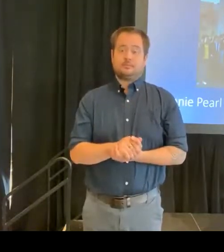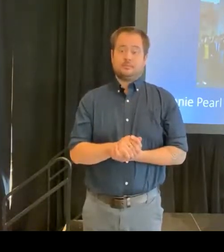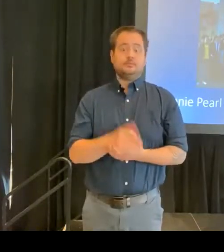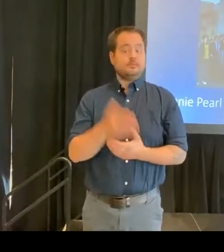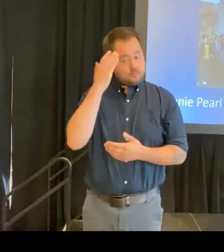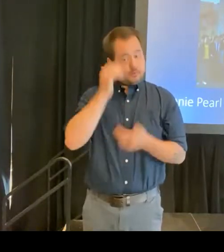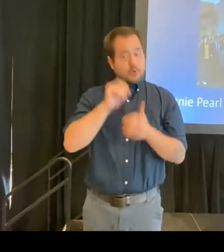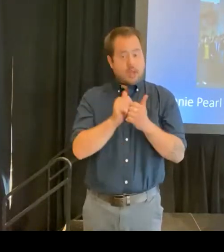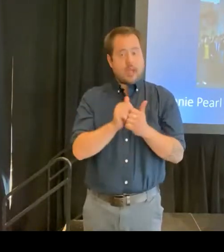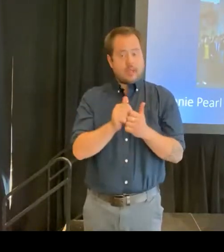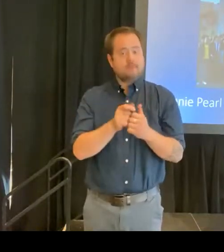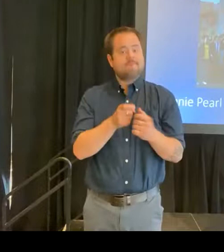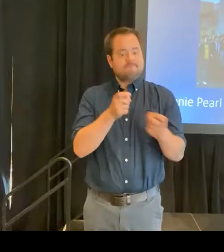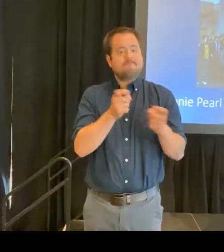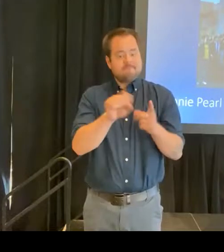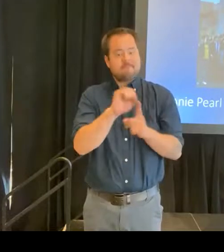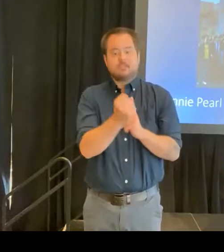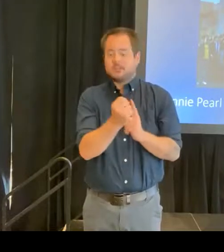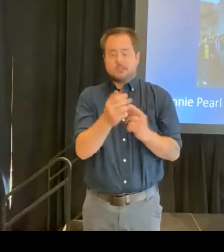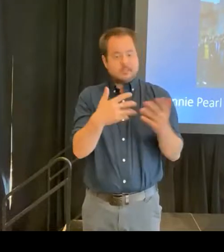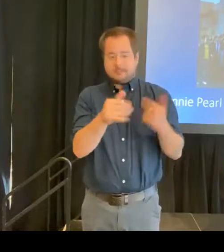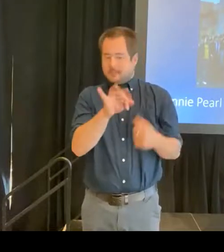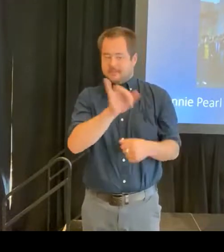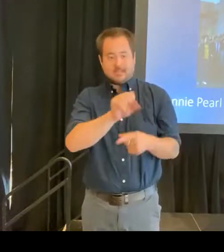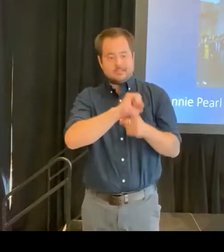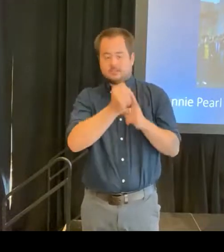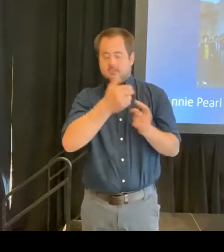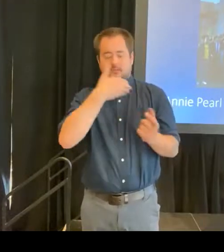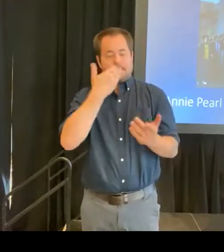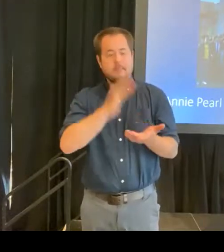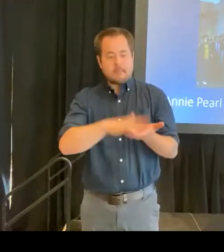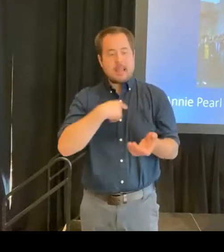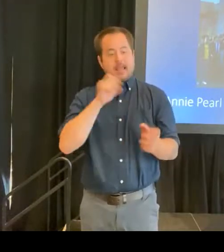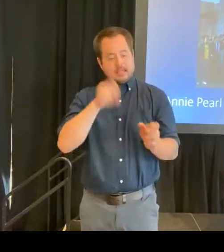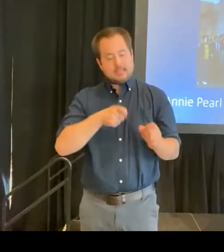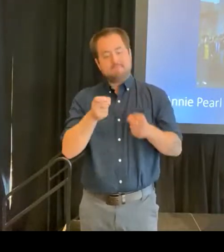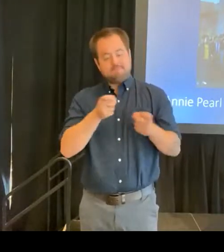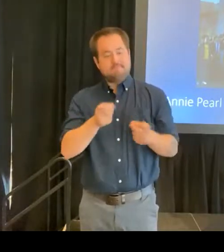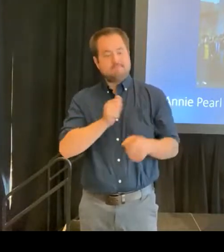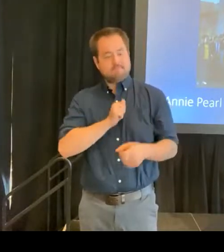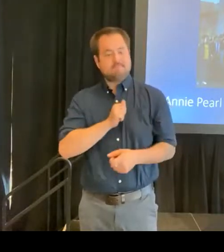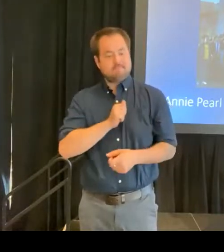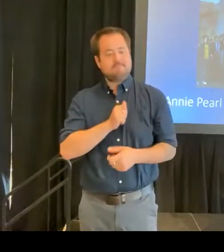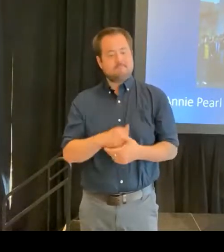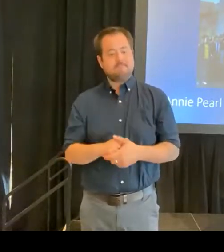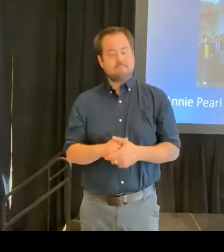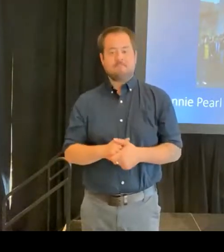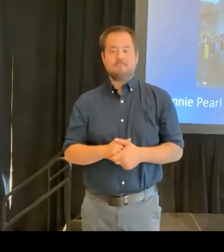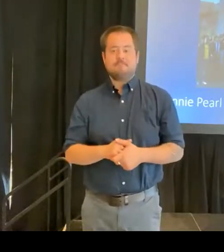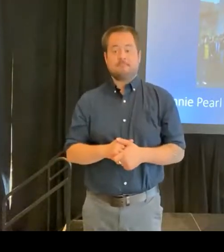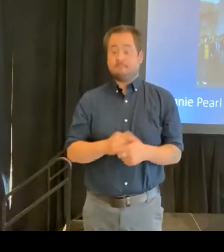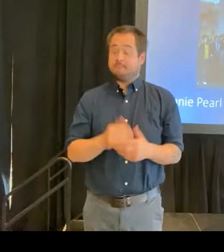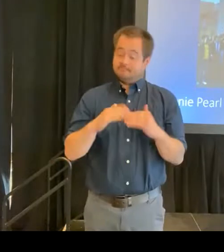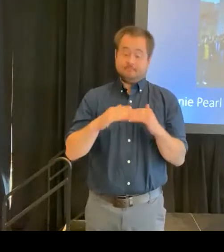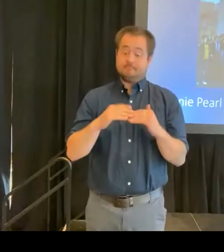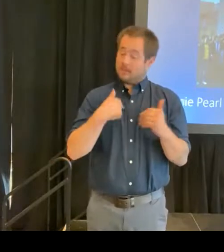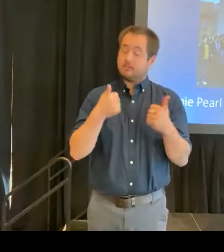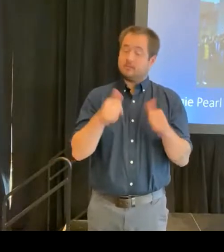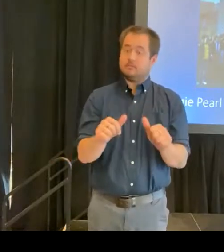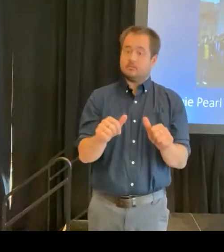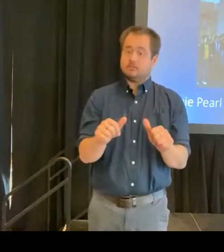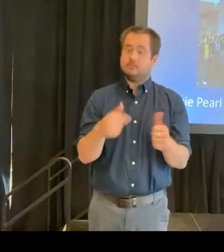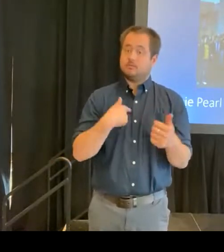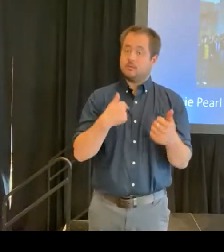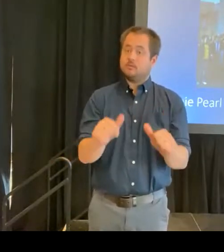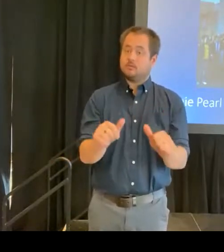handle a situation, even when it's real, real bad. At least I try to